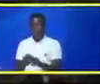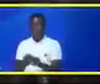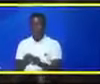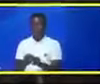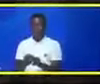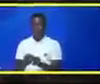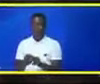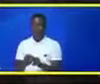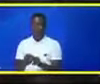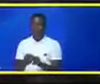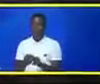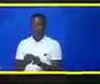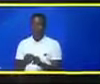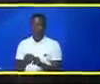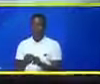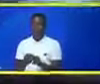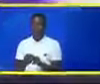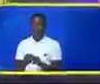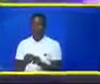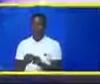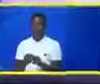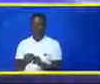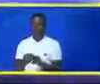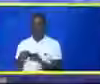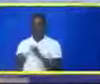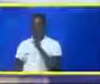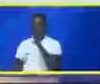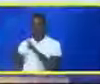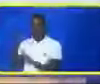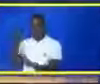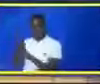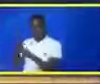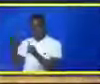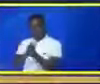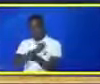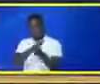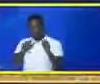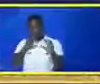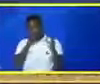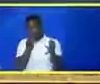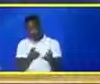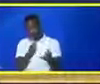Now hear me. The spirit that destroys families,